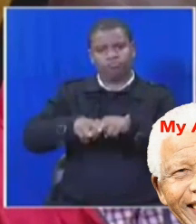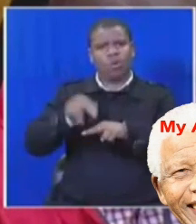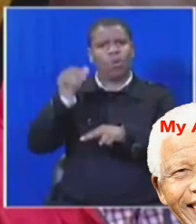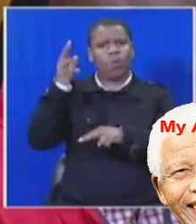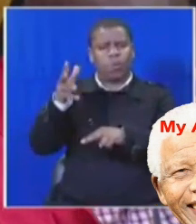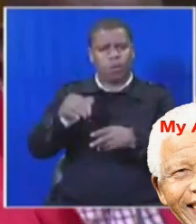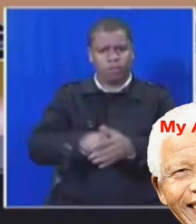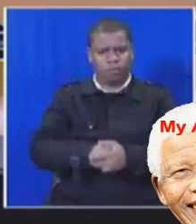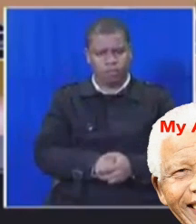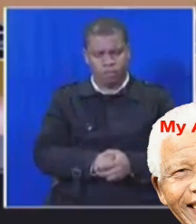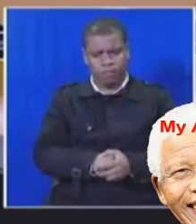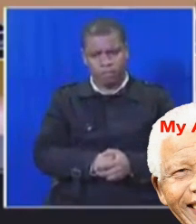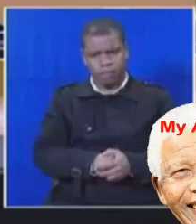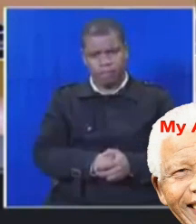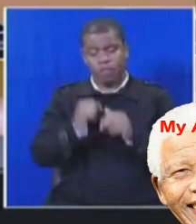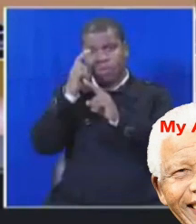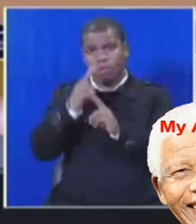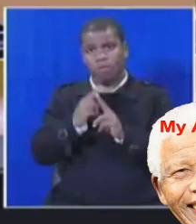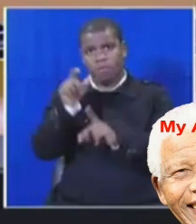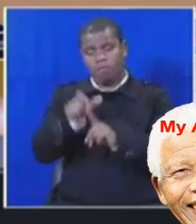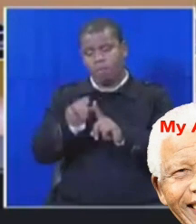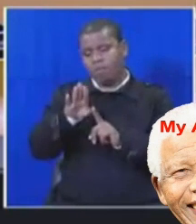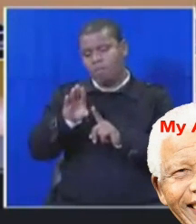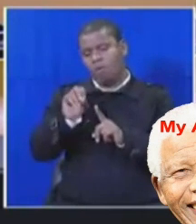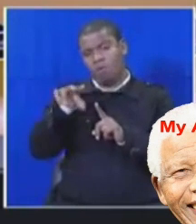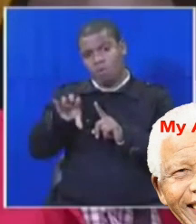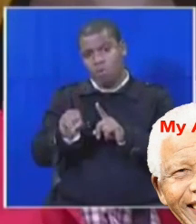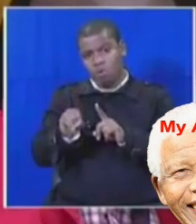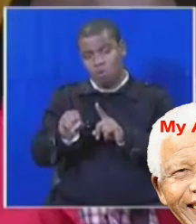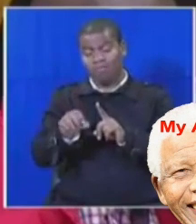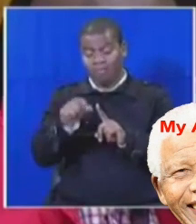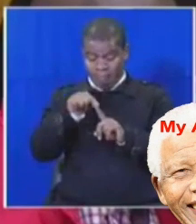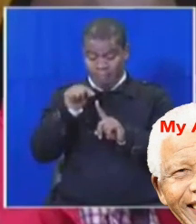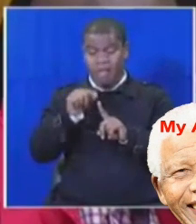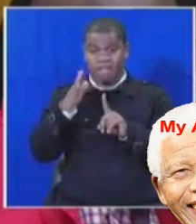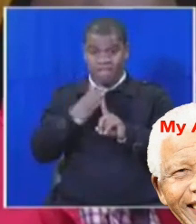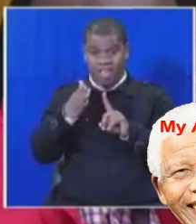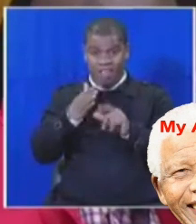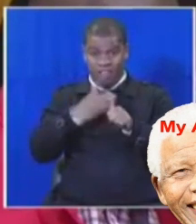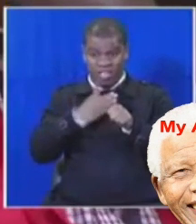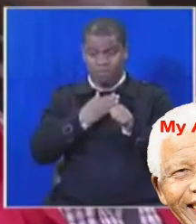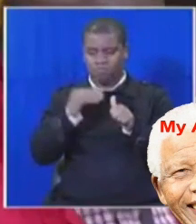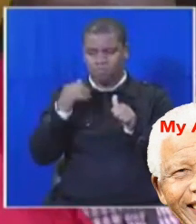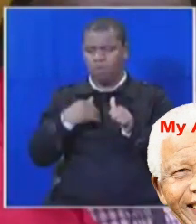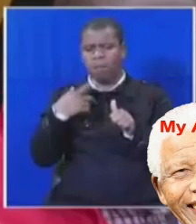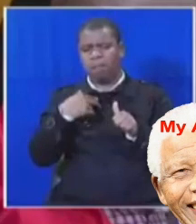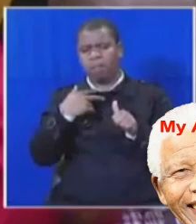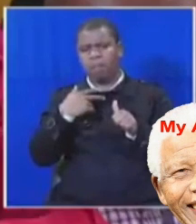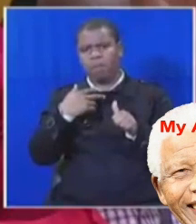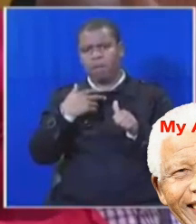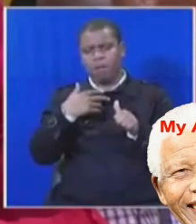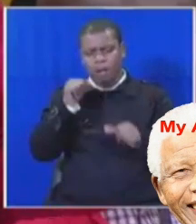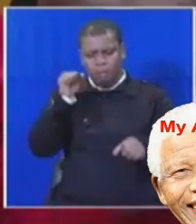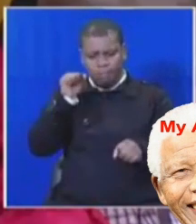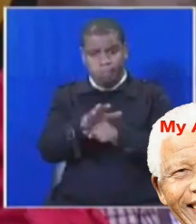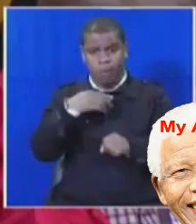platform, Honorable Bongo, that he must retract the threats that he has just made. That's the